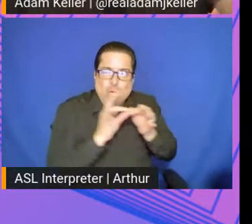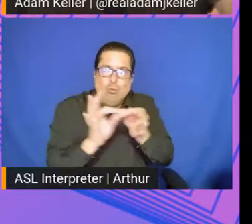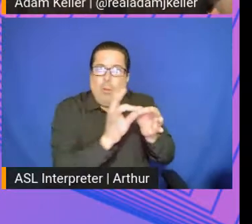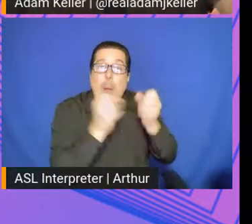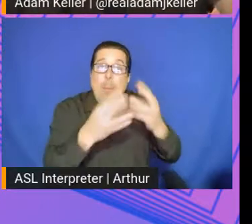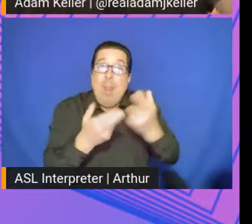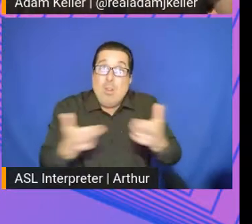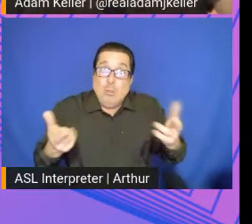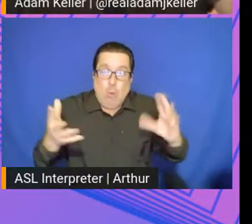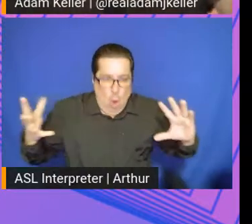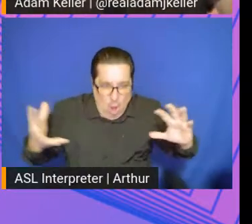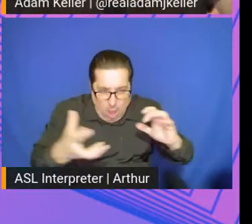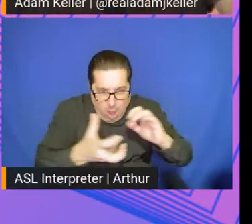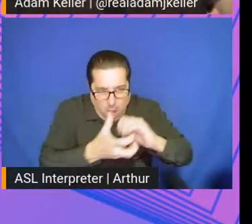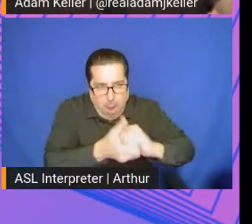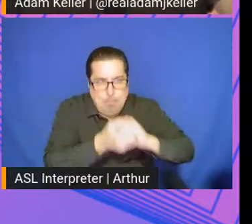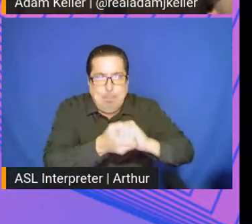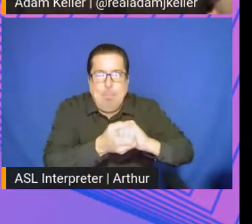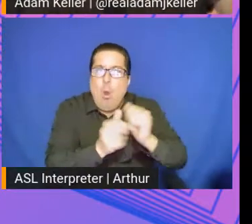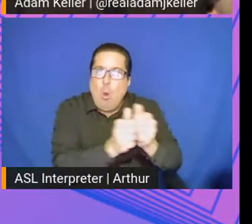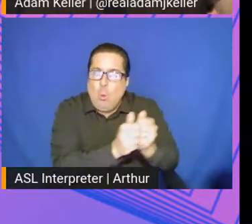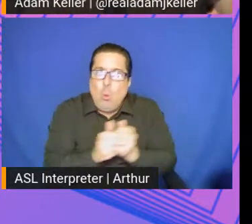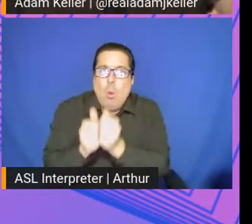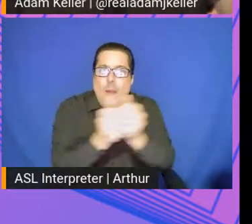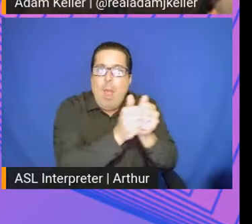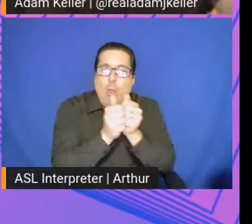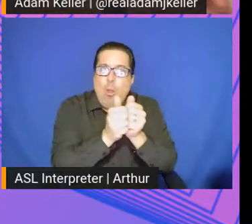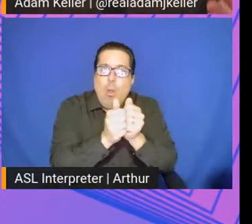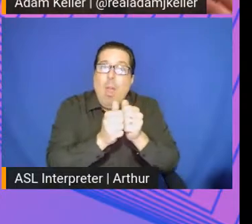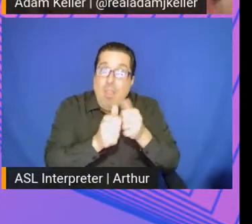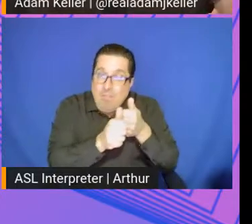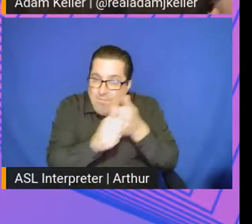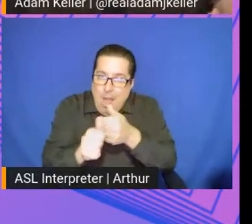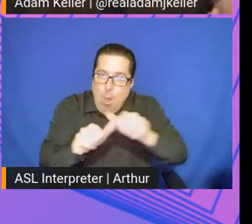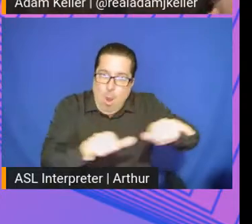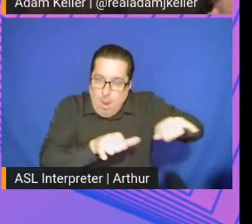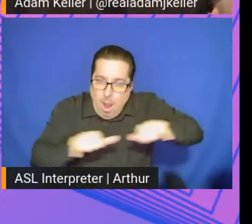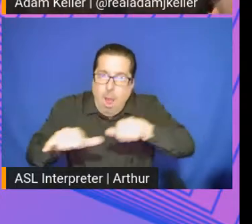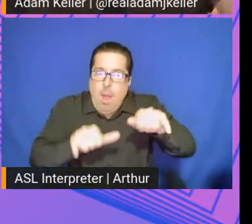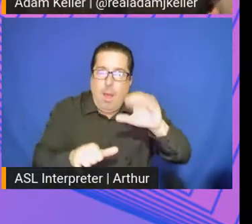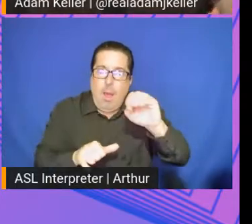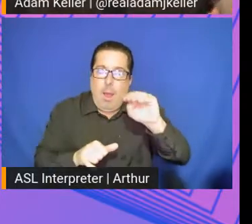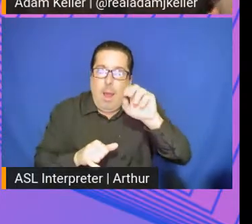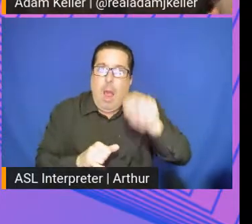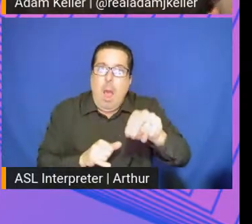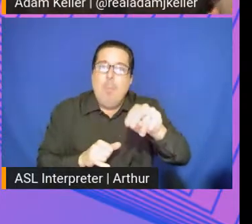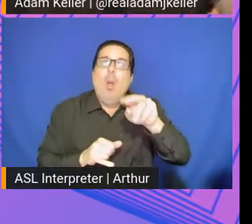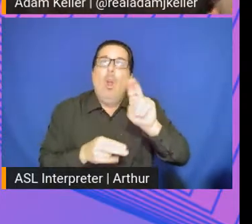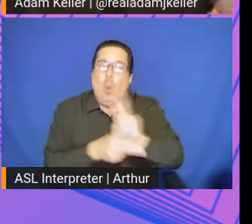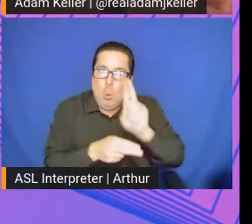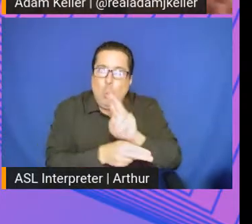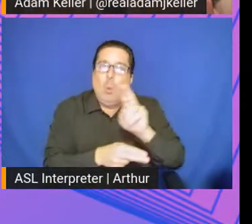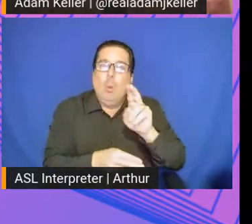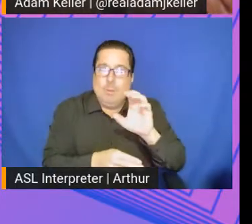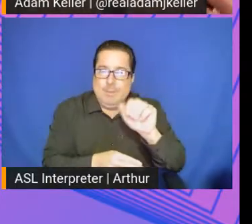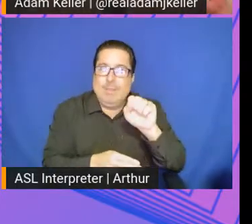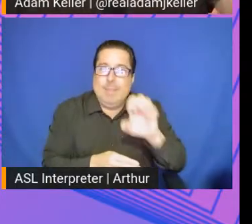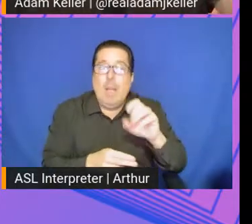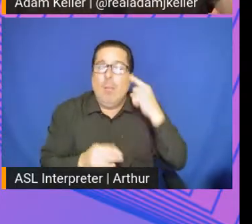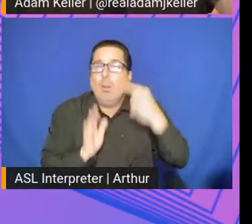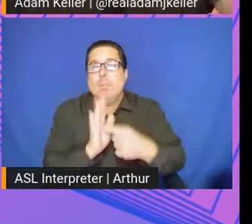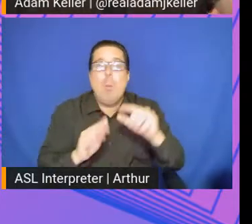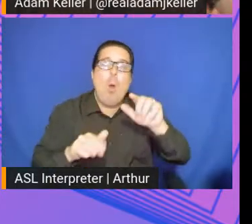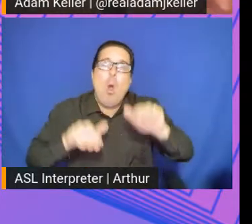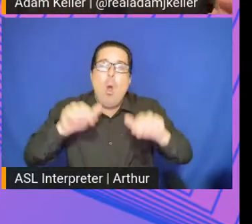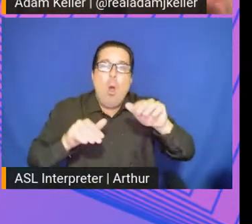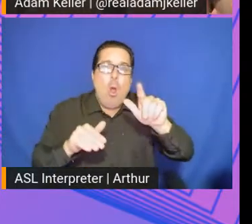your behalf that follow a common use case. So an example would be a load balanced web